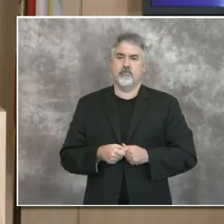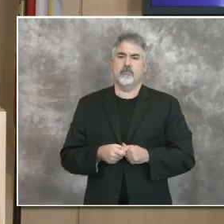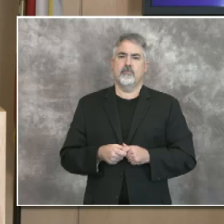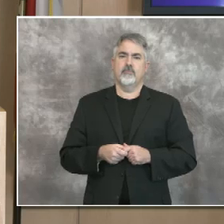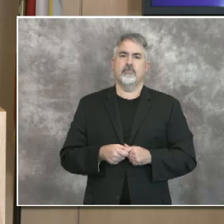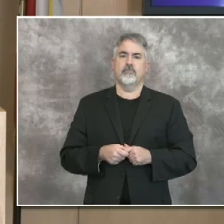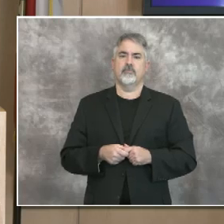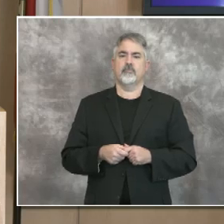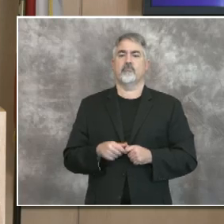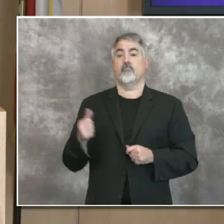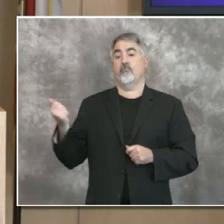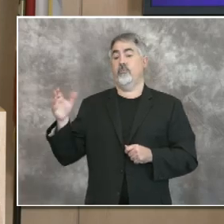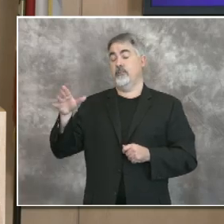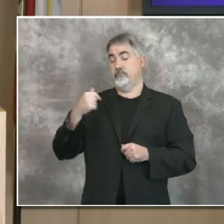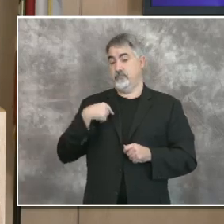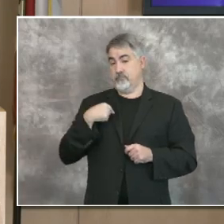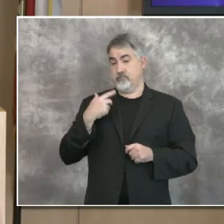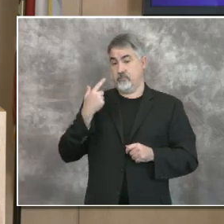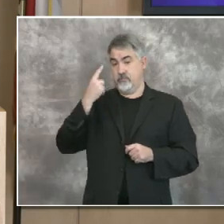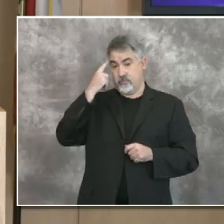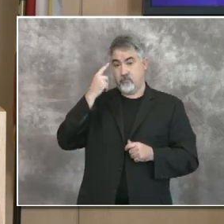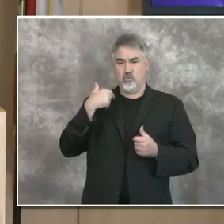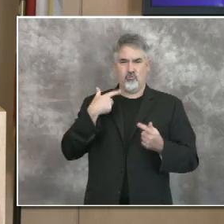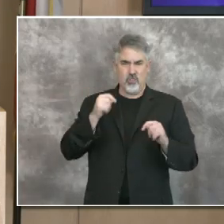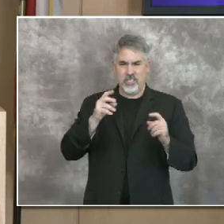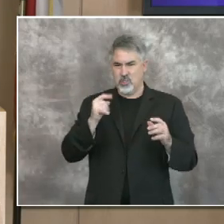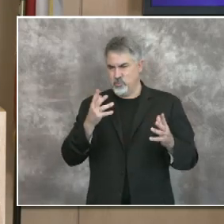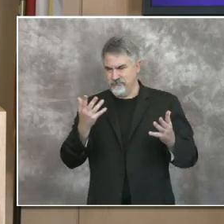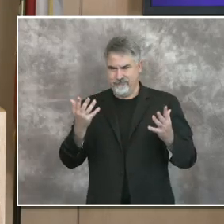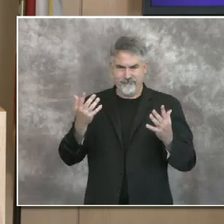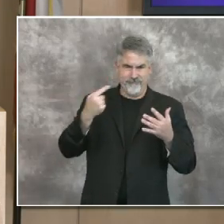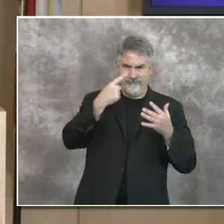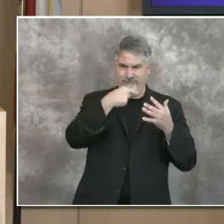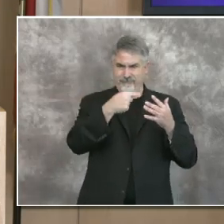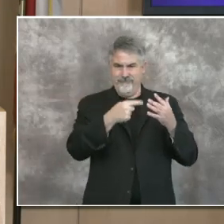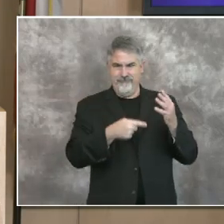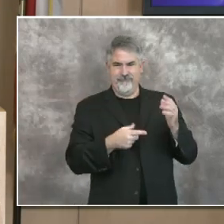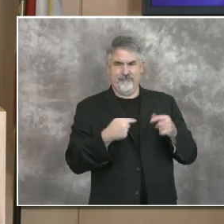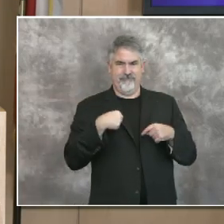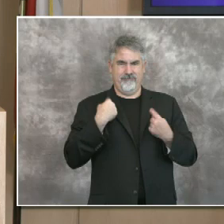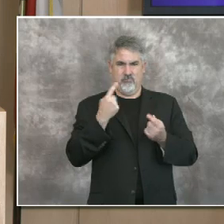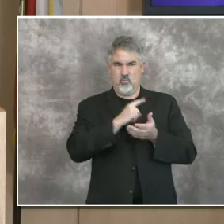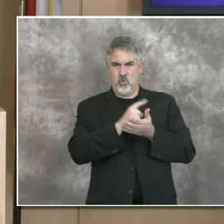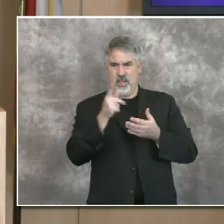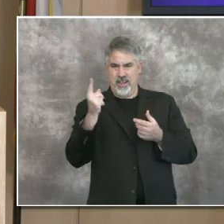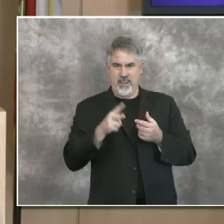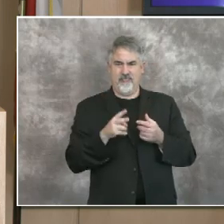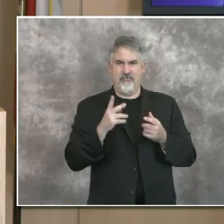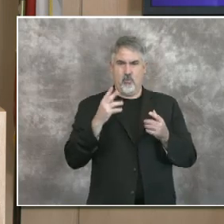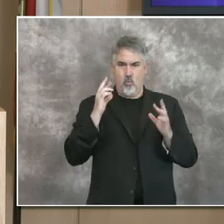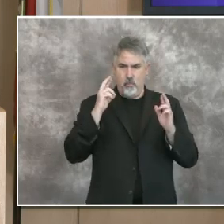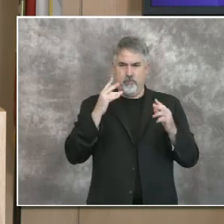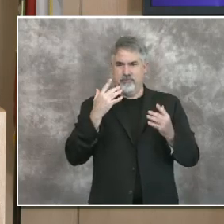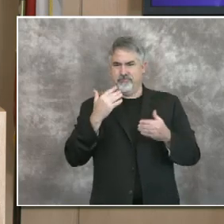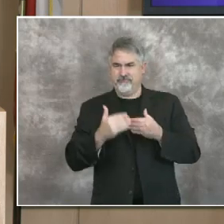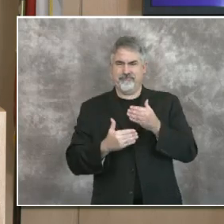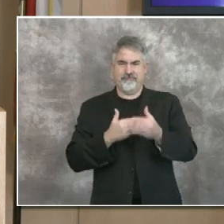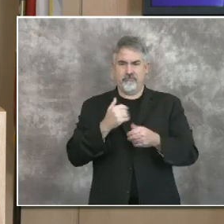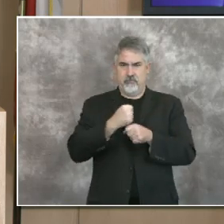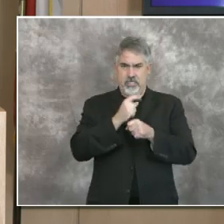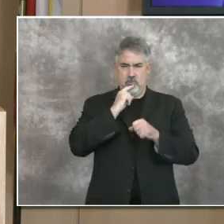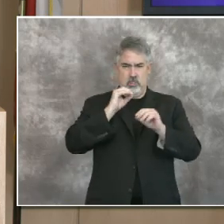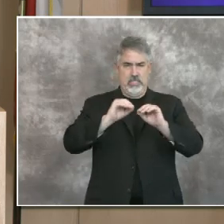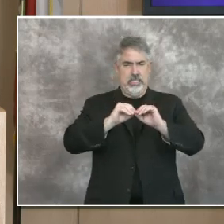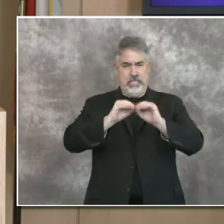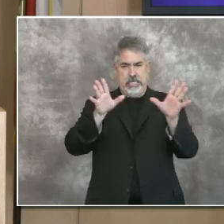Well, I think the effort that we've undertaken over the last week and a half or so, we hope to rectify a lot of that countywide tomorrow,